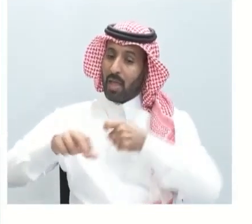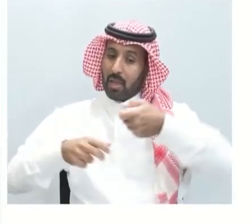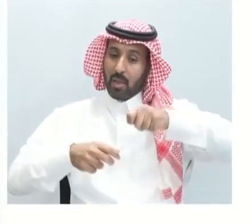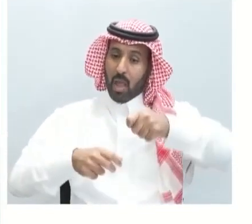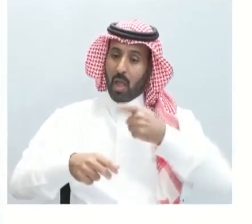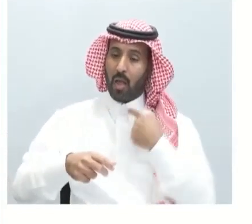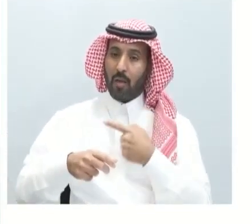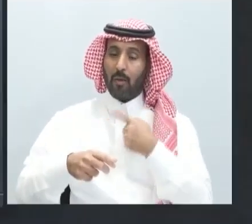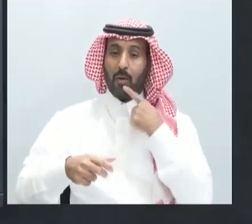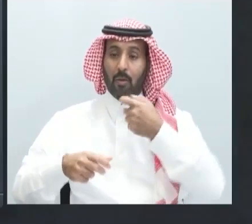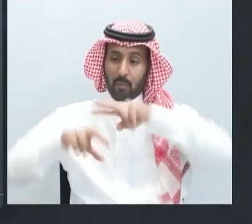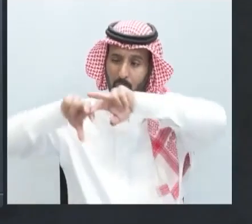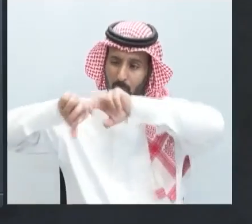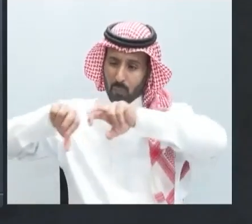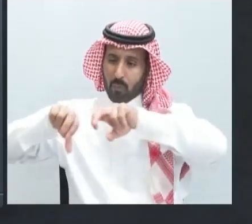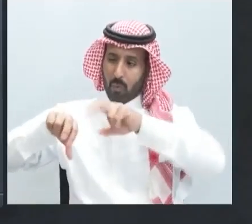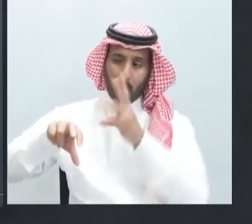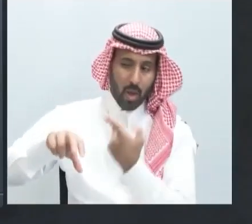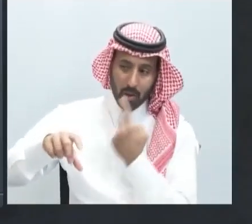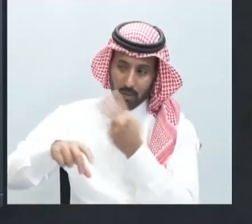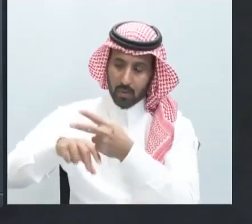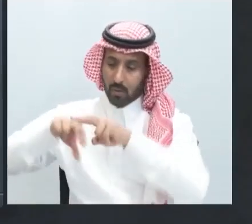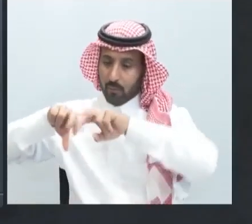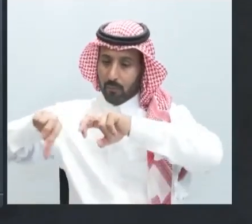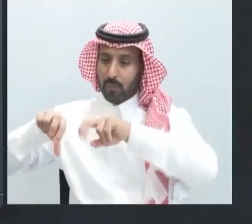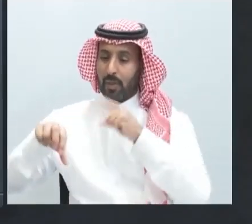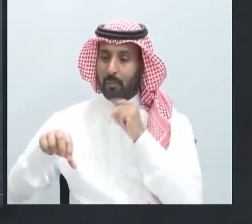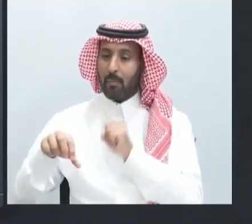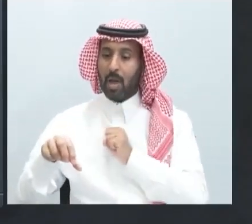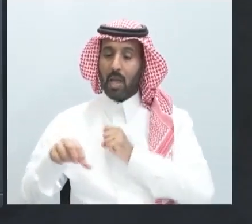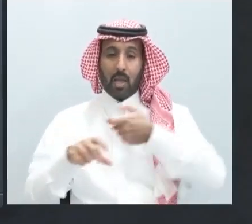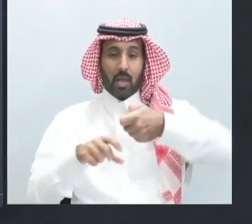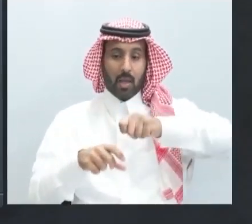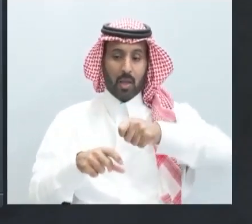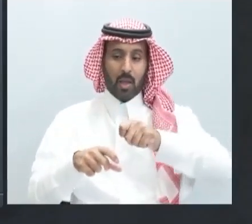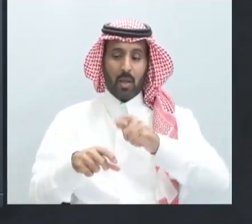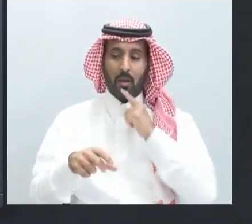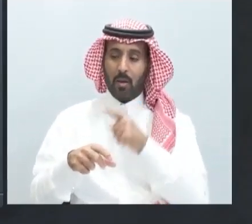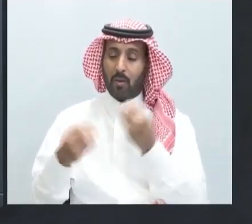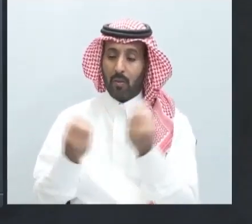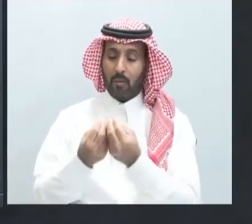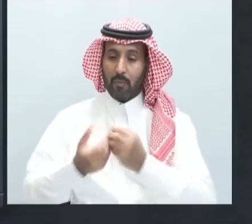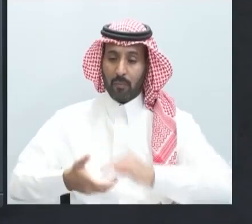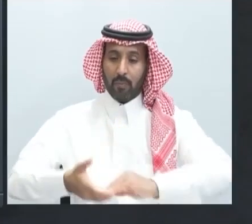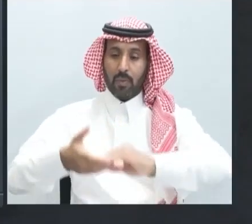yes that's right it's like uh searching help me search for my keys so look for it means to search for